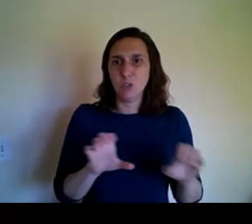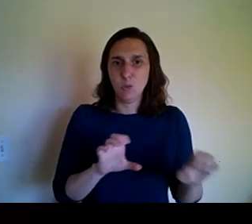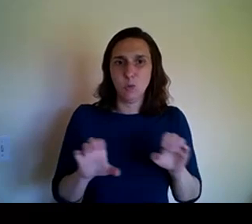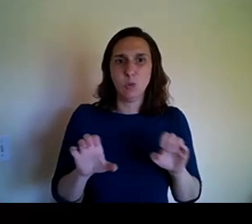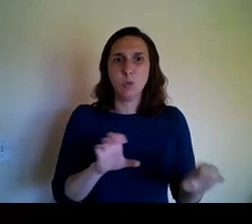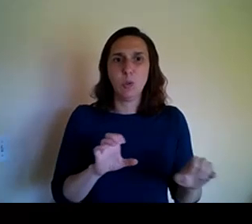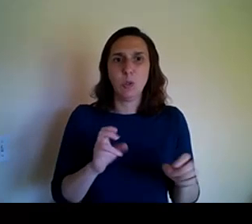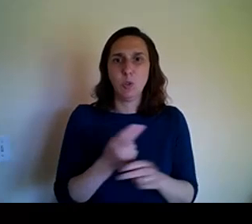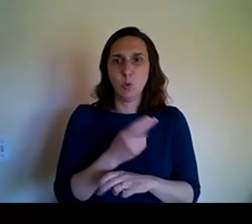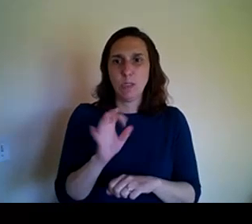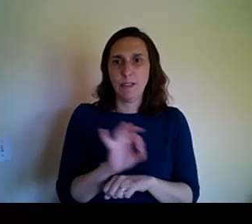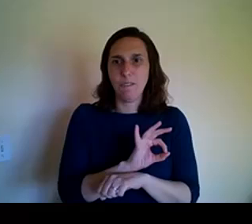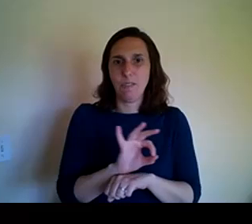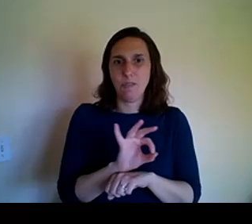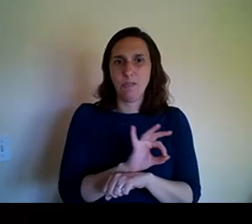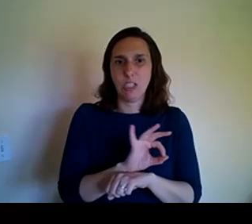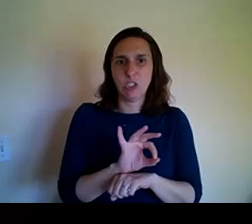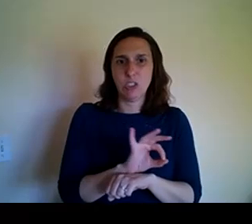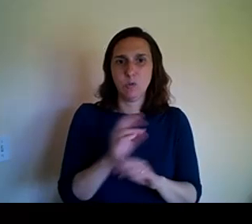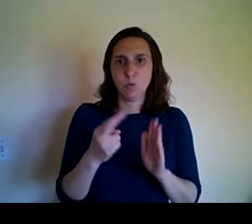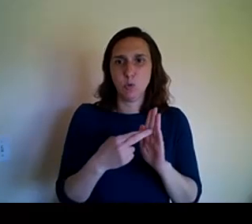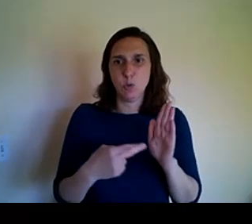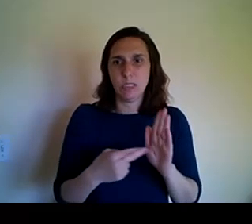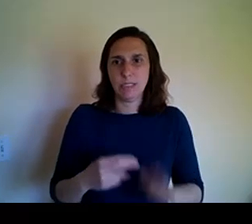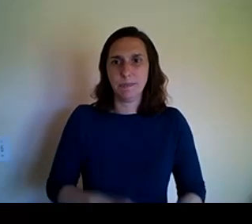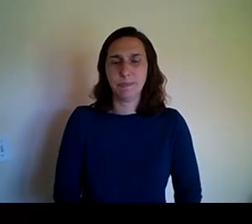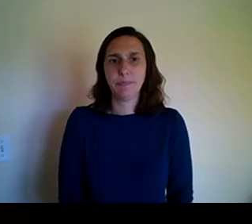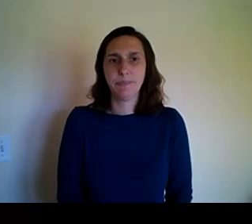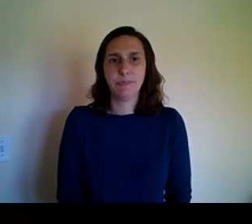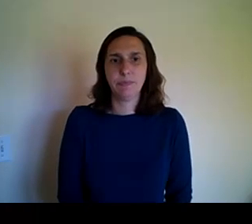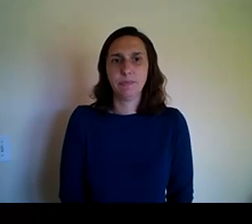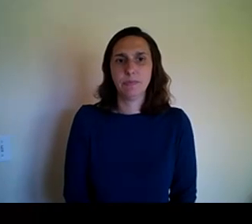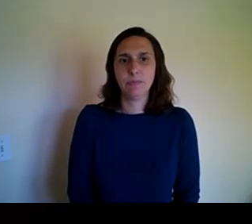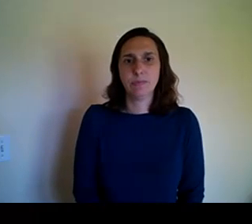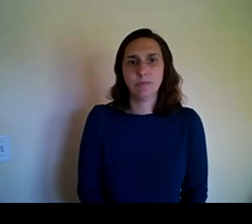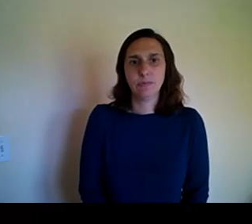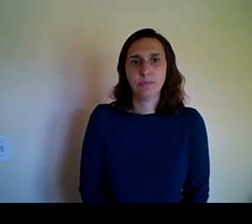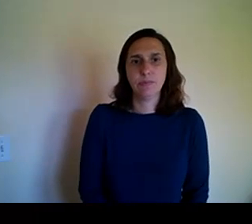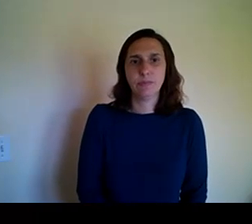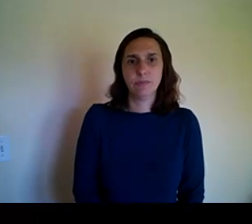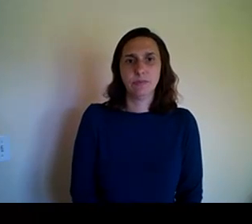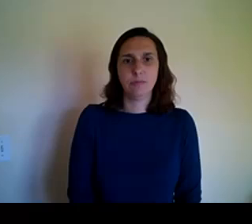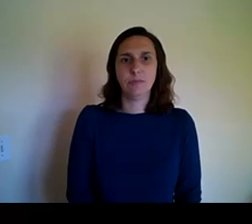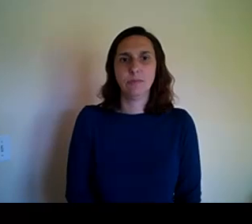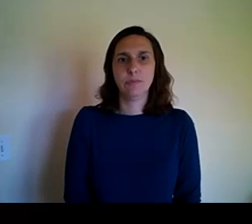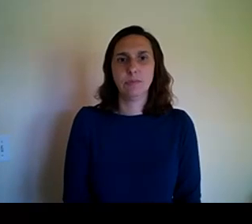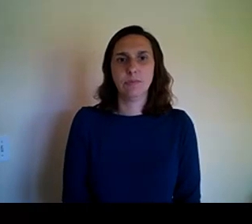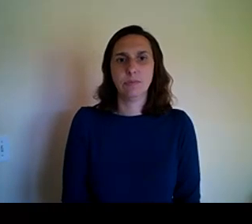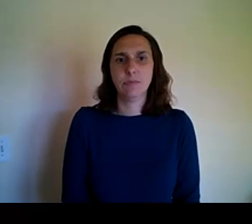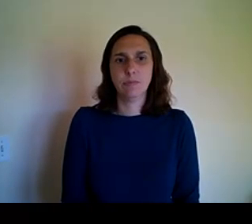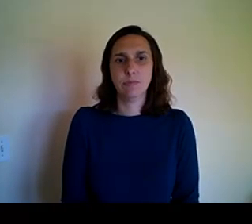using these function rules. And so a lot of the times we find ways of